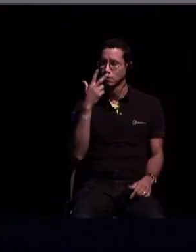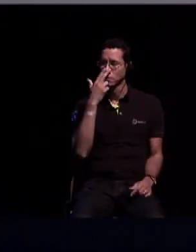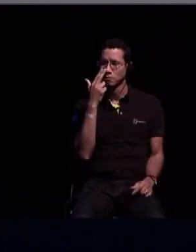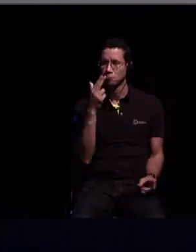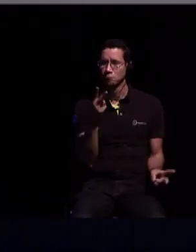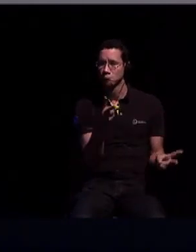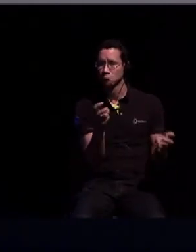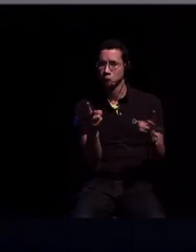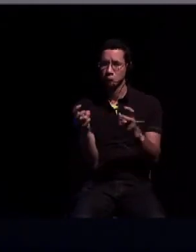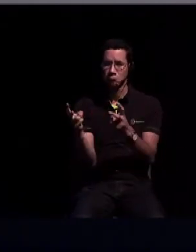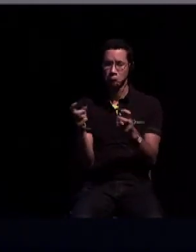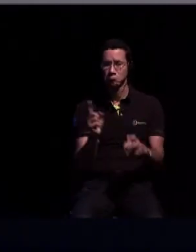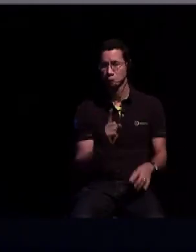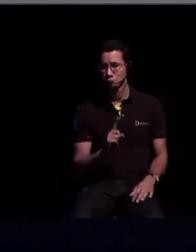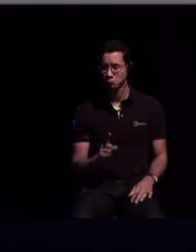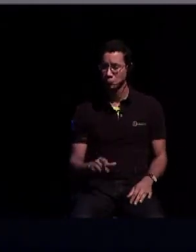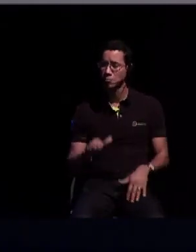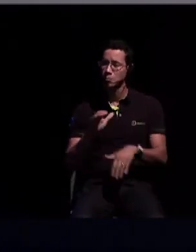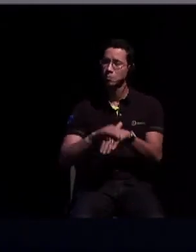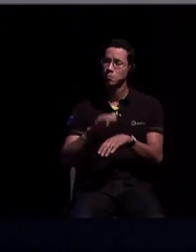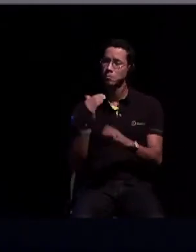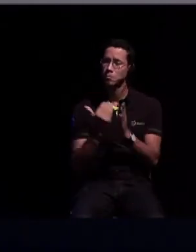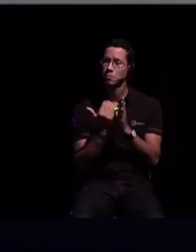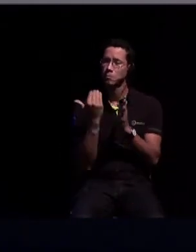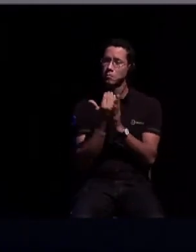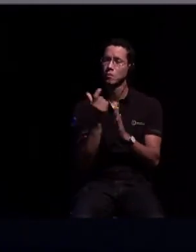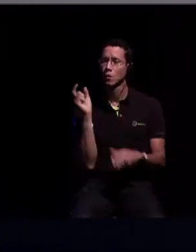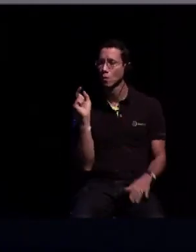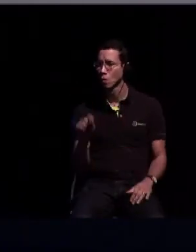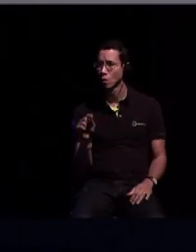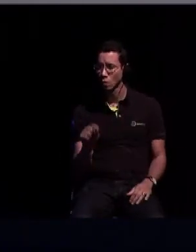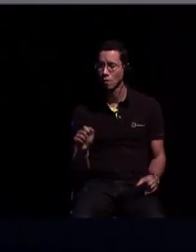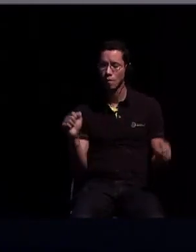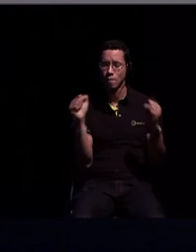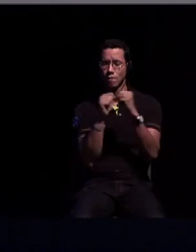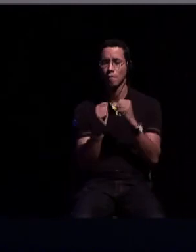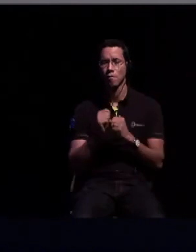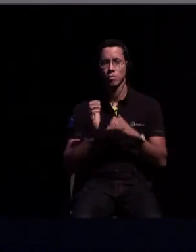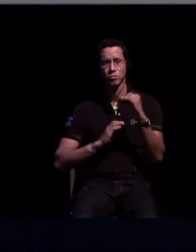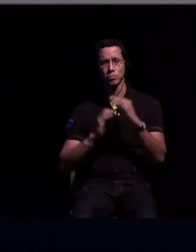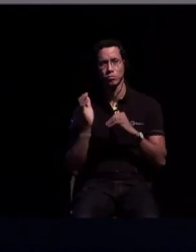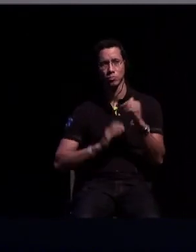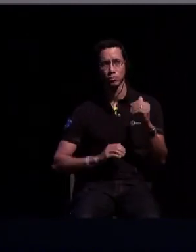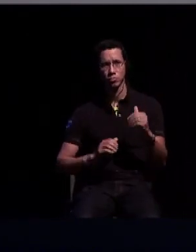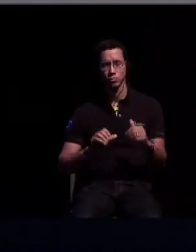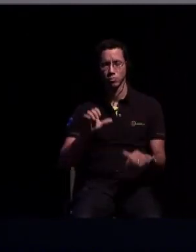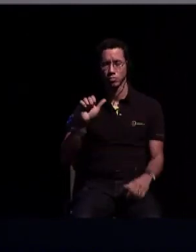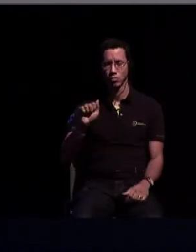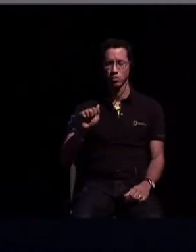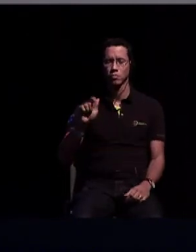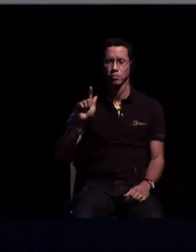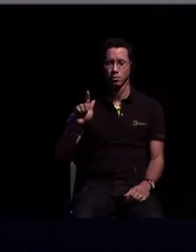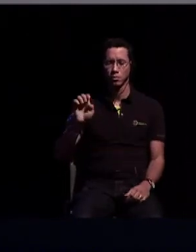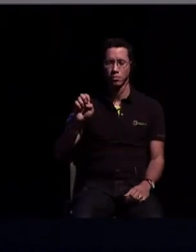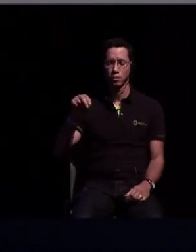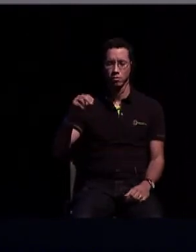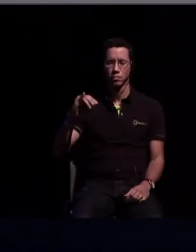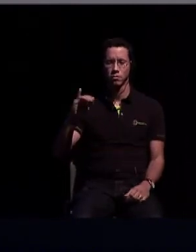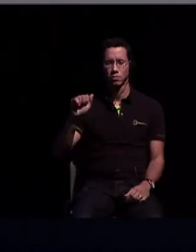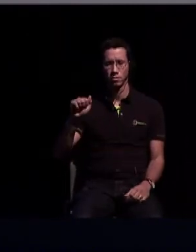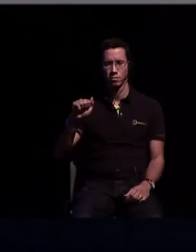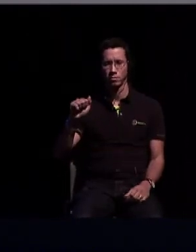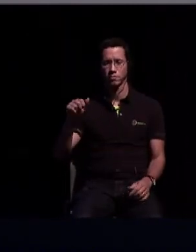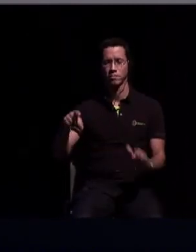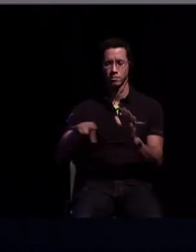philanthropic and church agencies that will try to support inclusion for tourism. And we've got